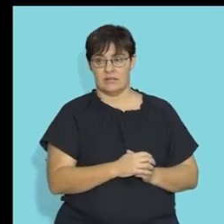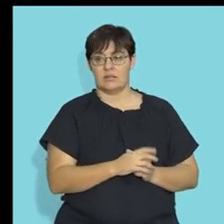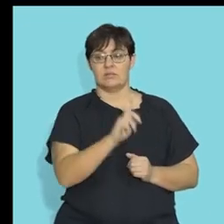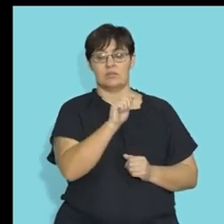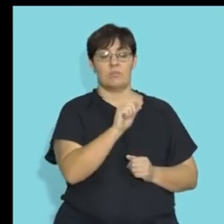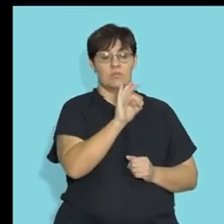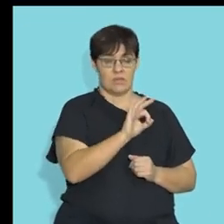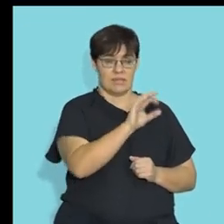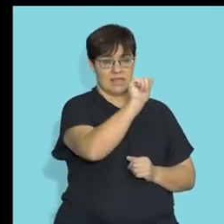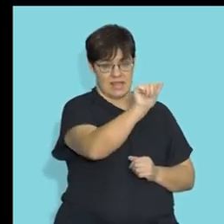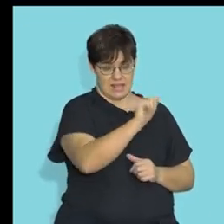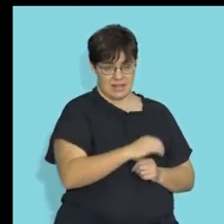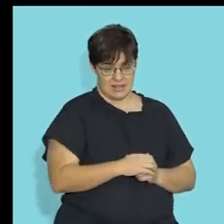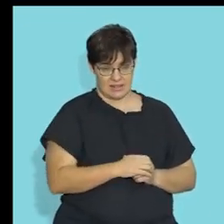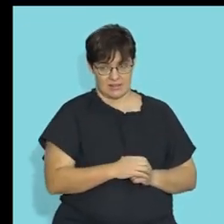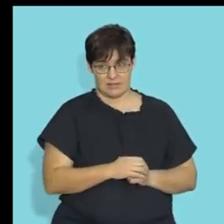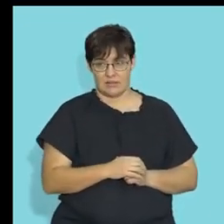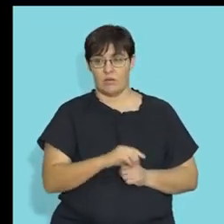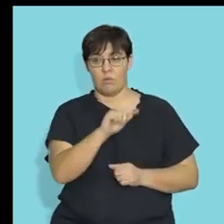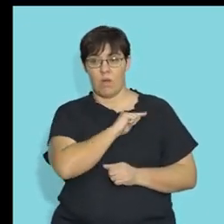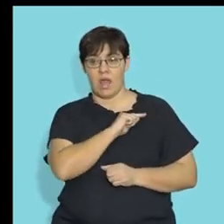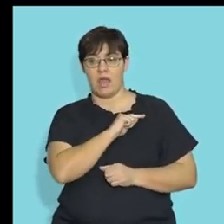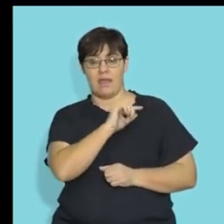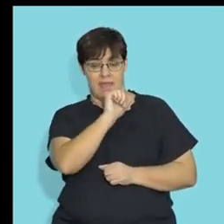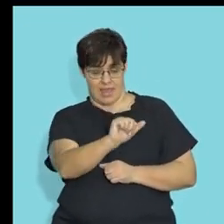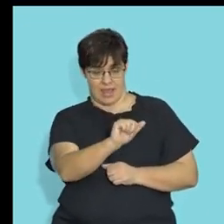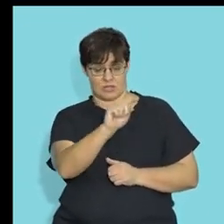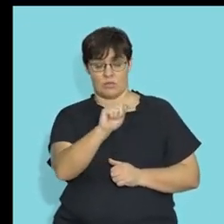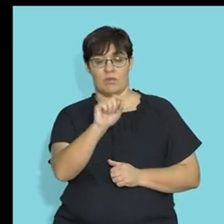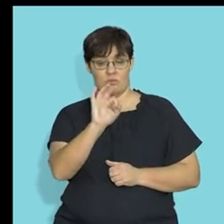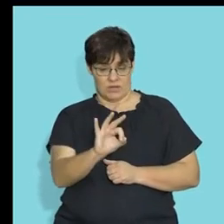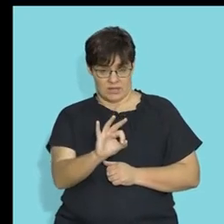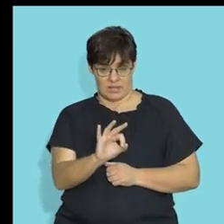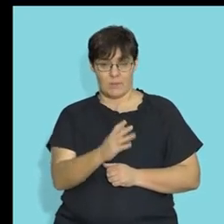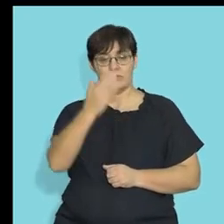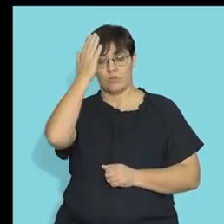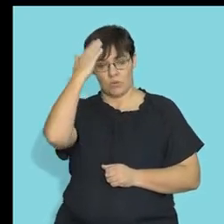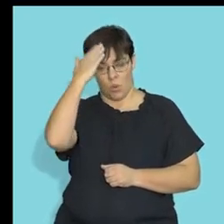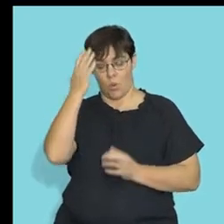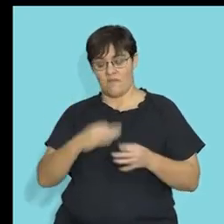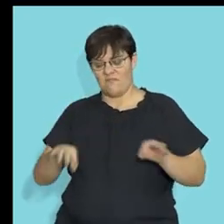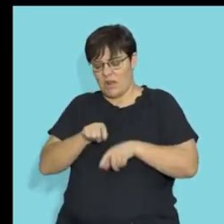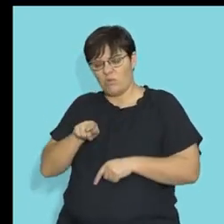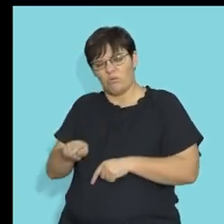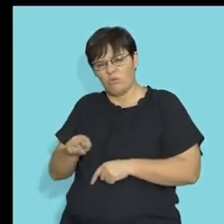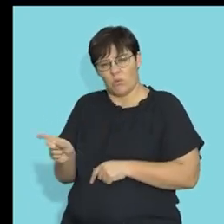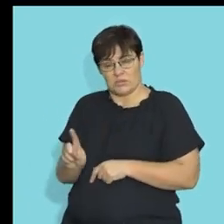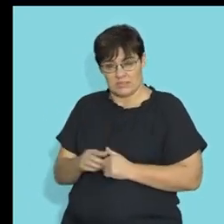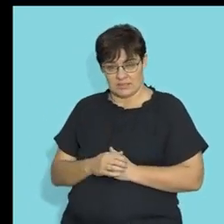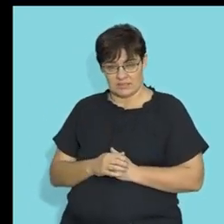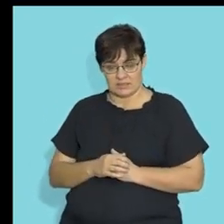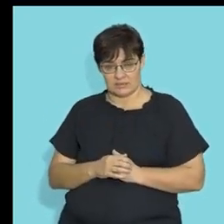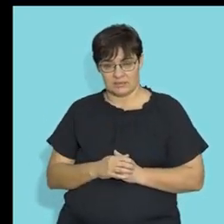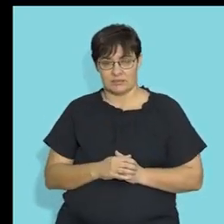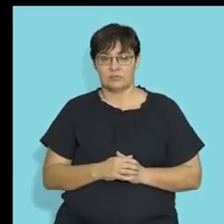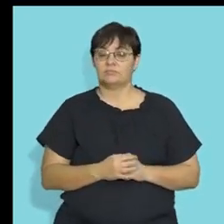3 is my a. Because term 3 is my a, I need to actually know what the value of it